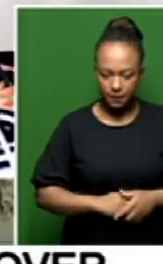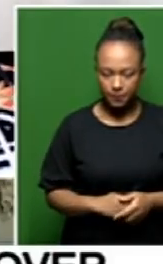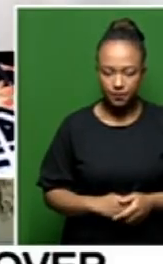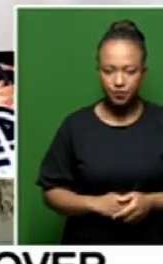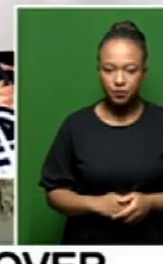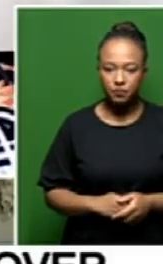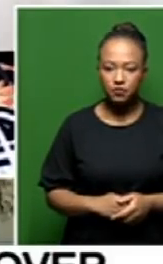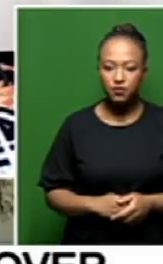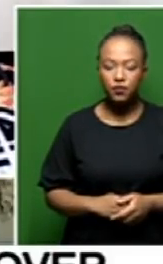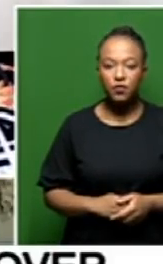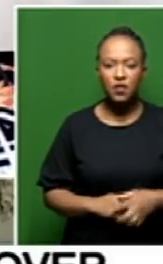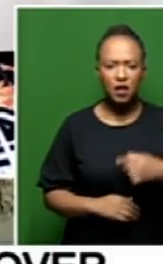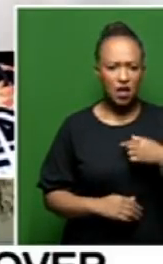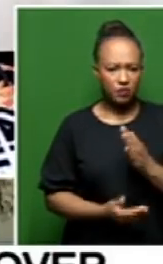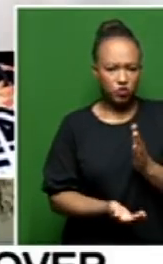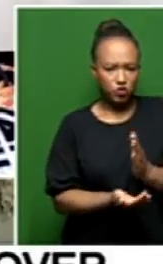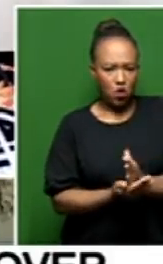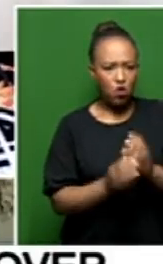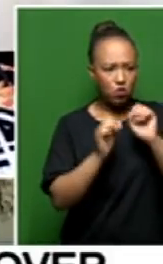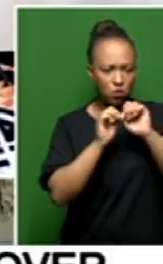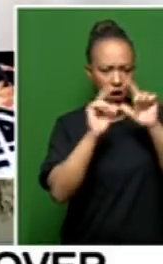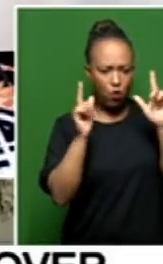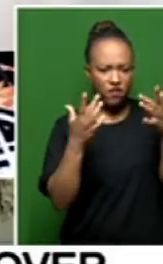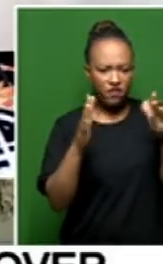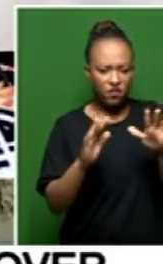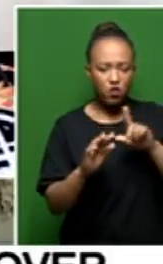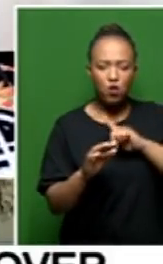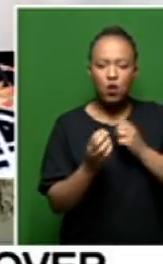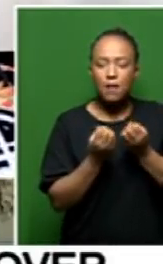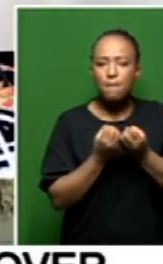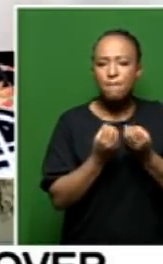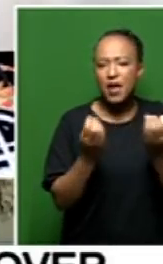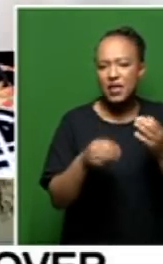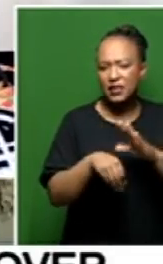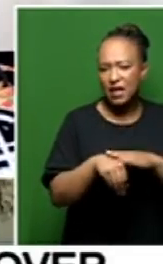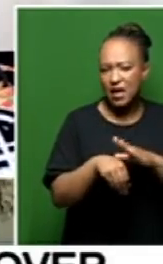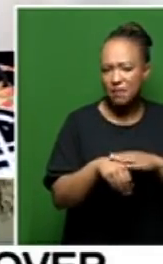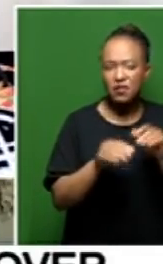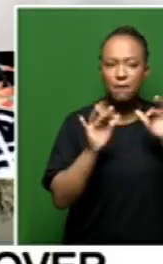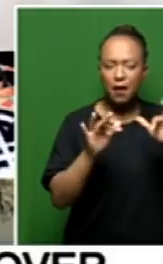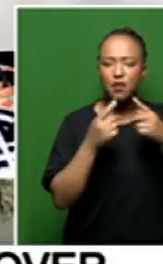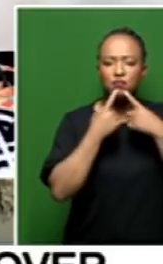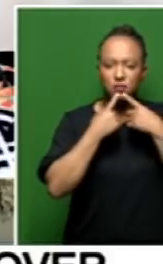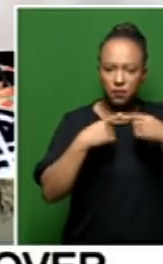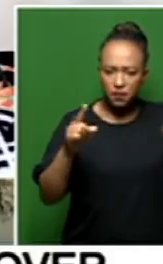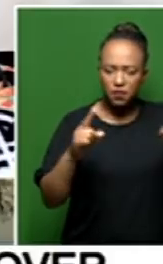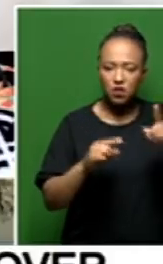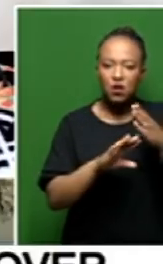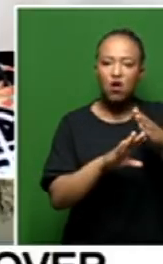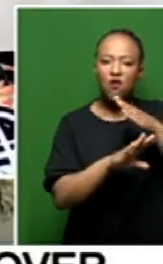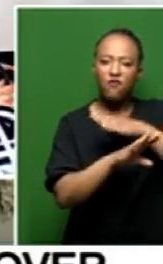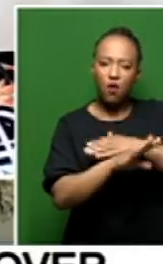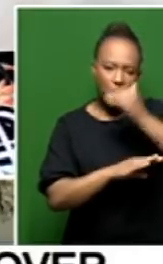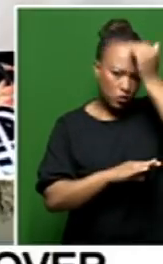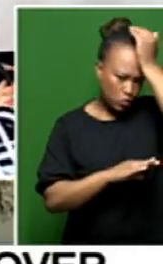sure you are aware, because it has been said many a time in public, Professor Madonsela, former President Jacob